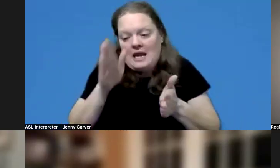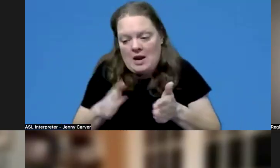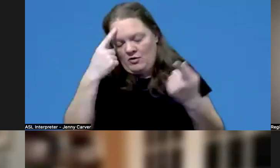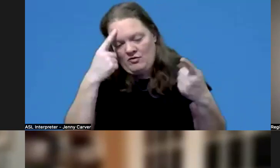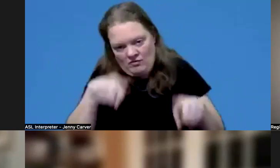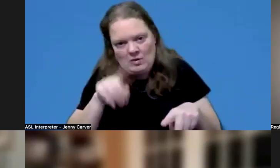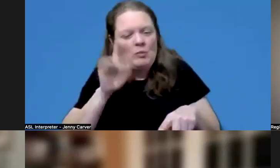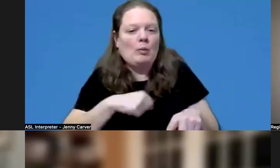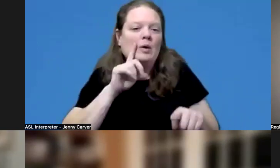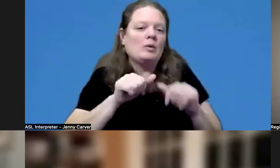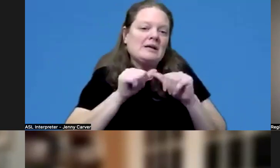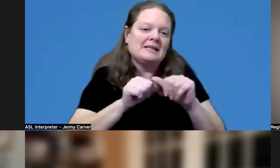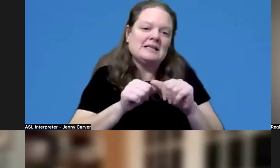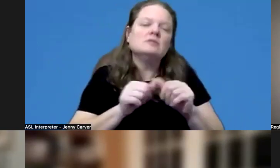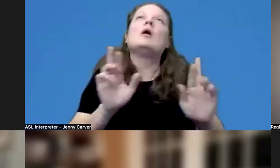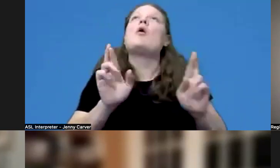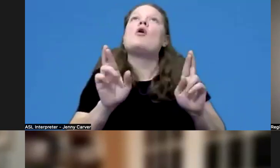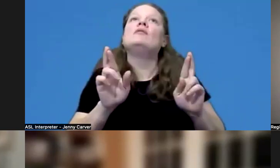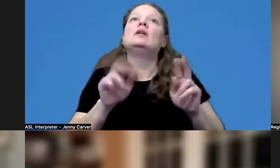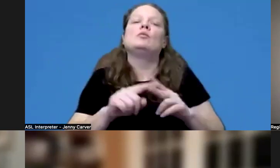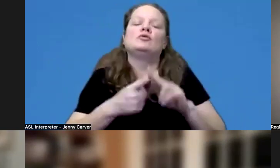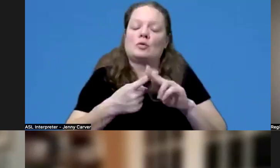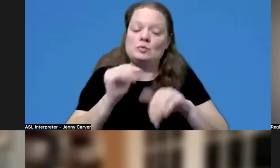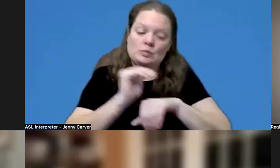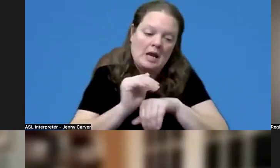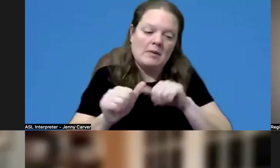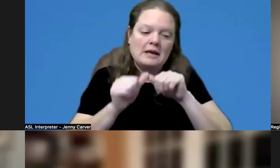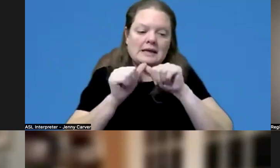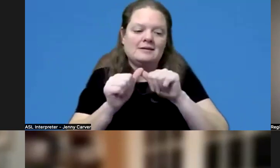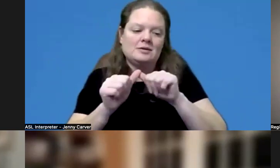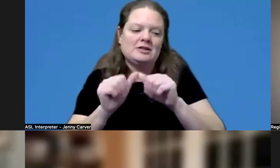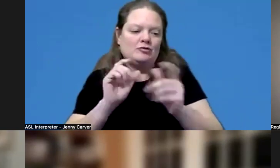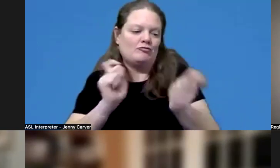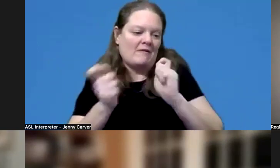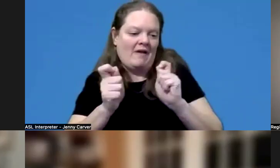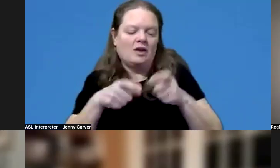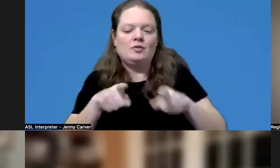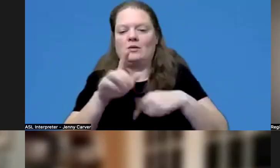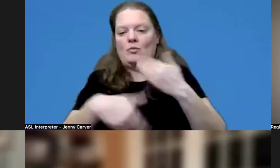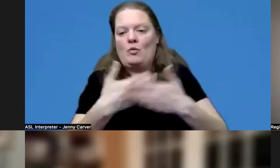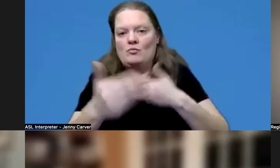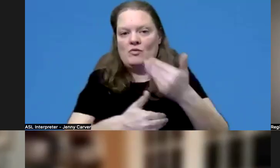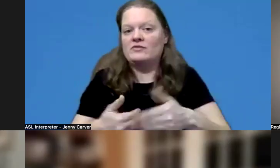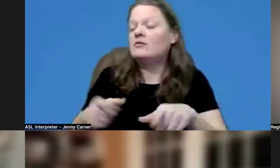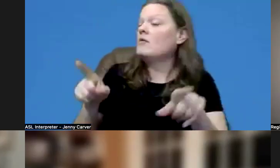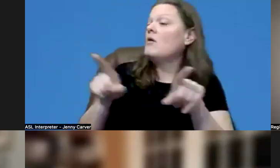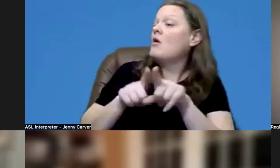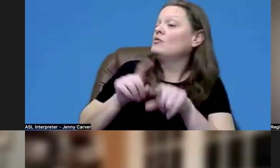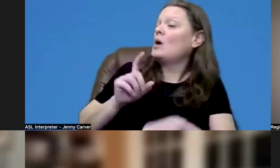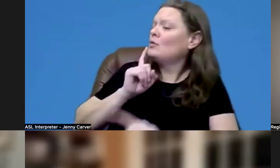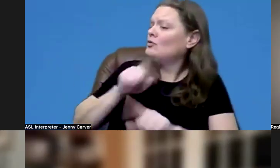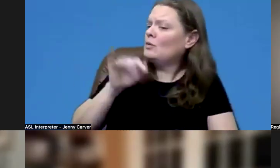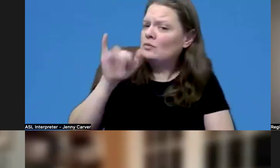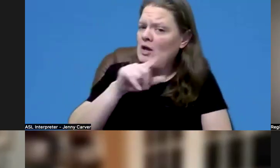continue. I hope we'll start tonight, but also continue to refine as we go throughout this process. Yeah, I'd also like to respond to